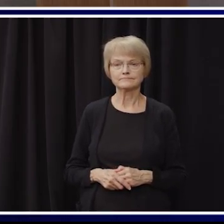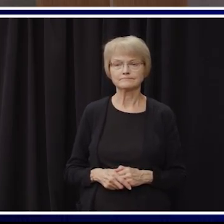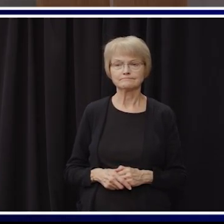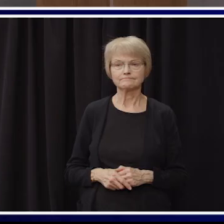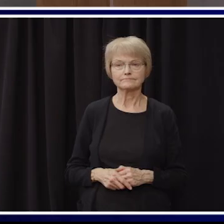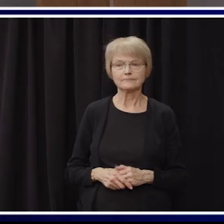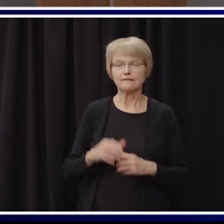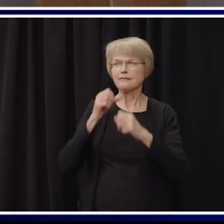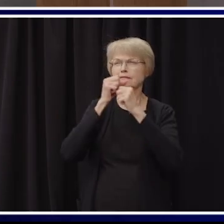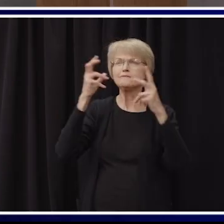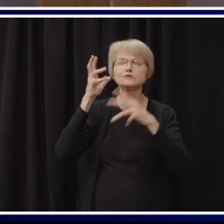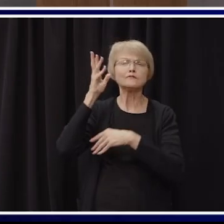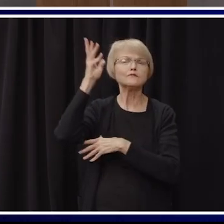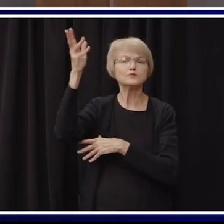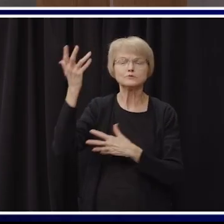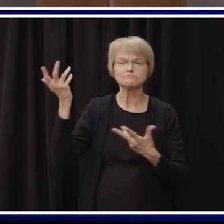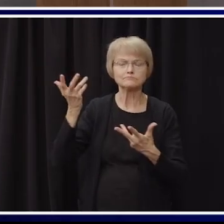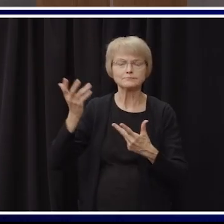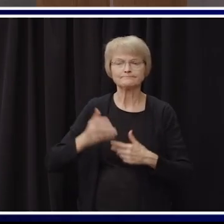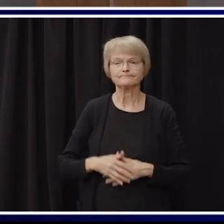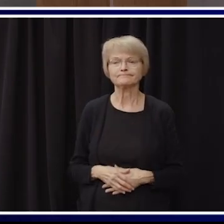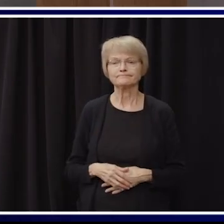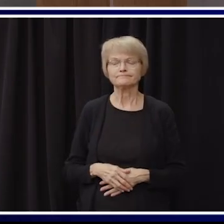Vision ahead. The